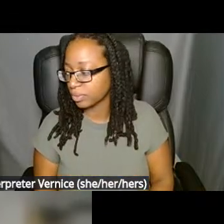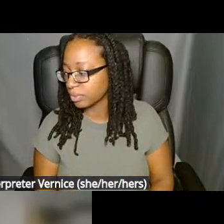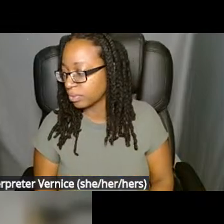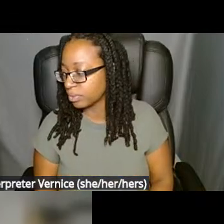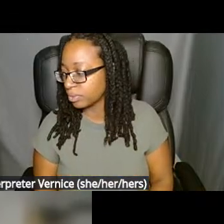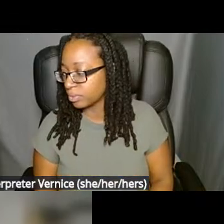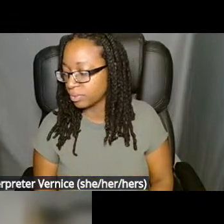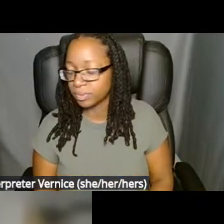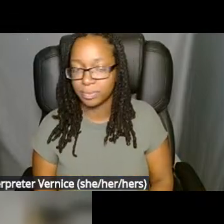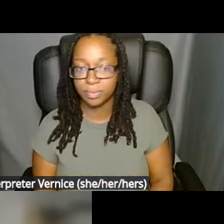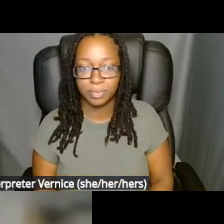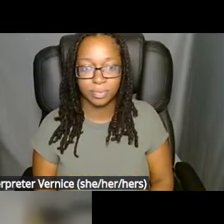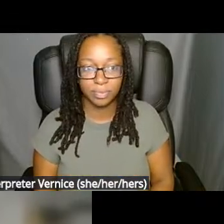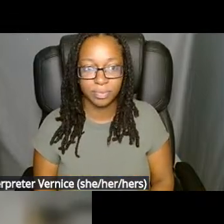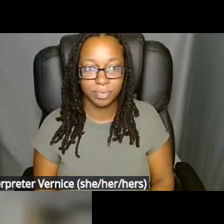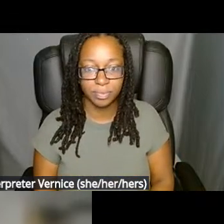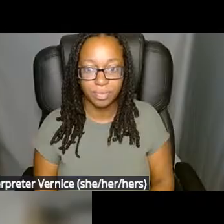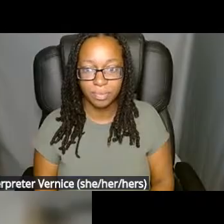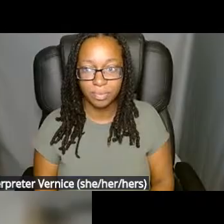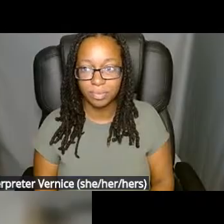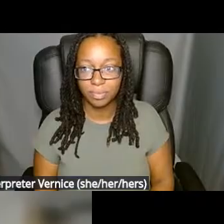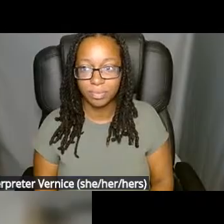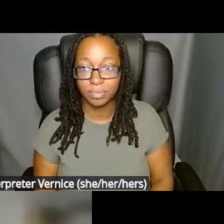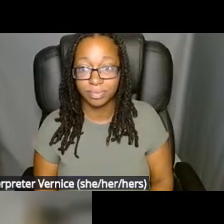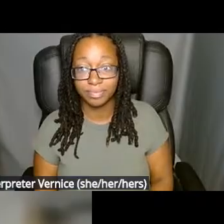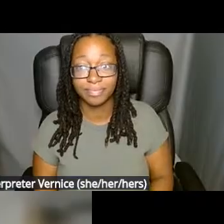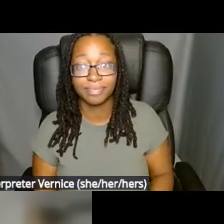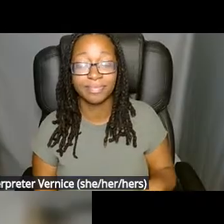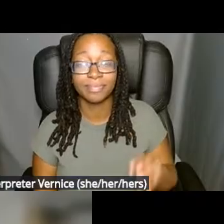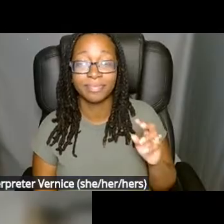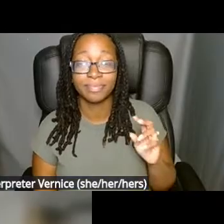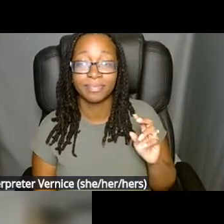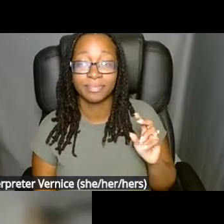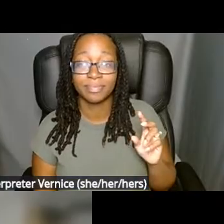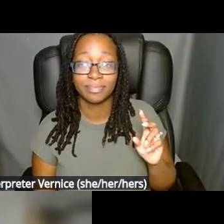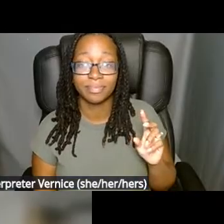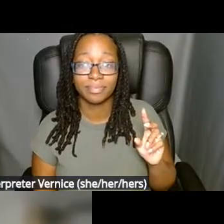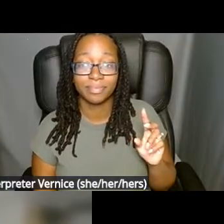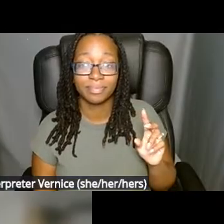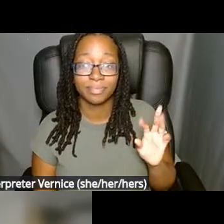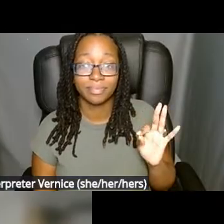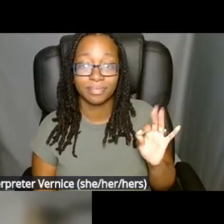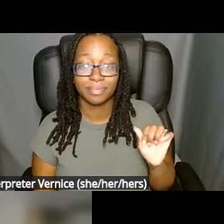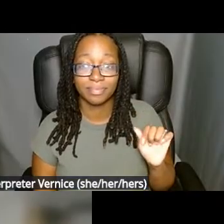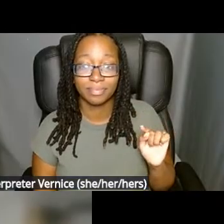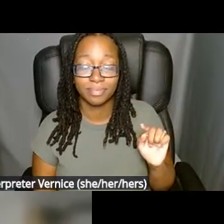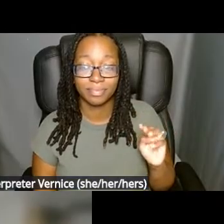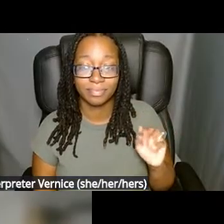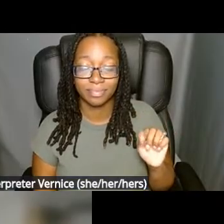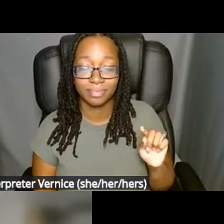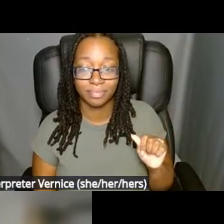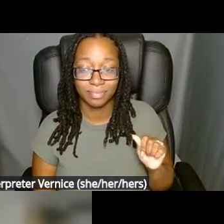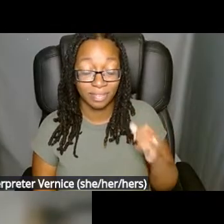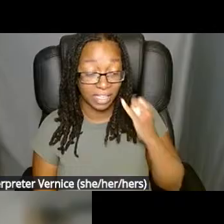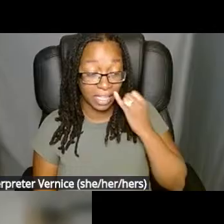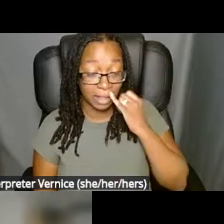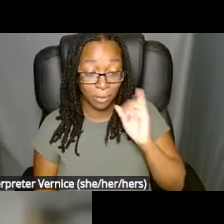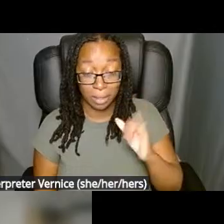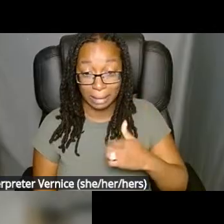I mean, if you are like me and you're like down with AI, you